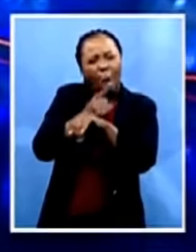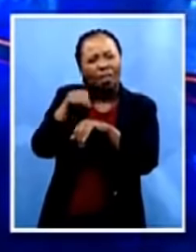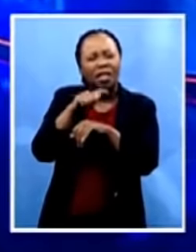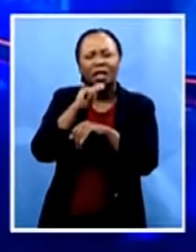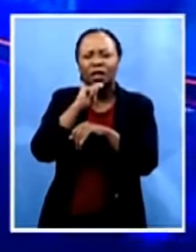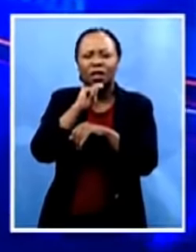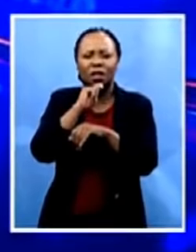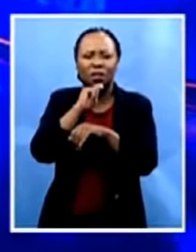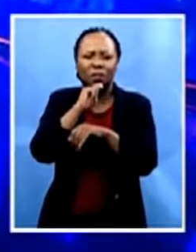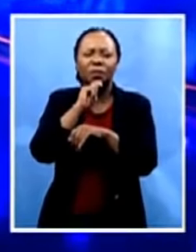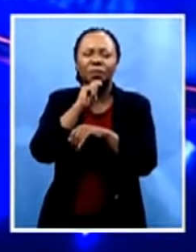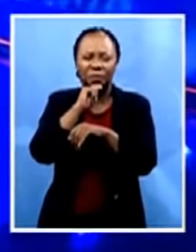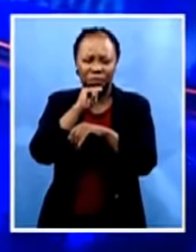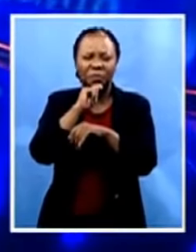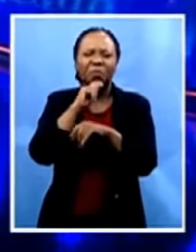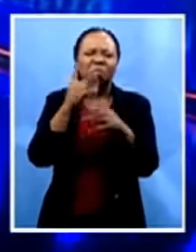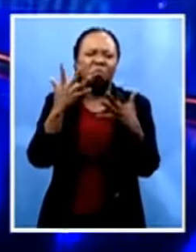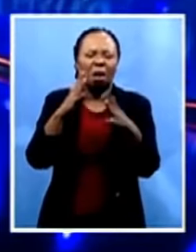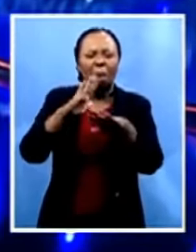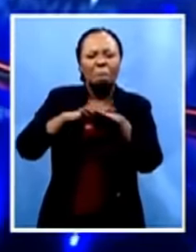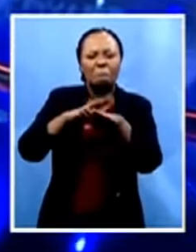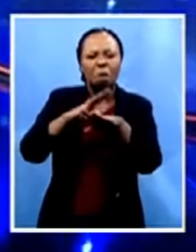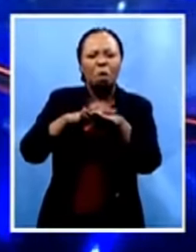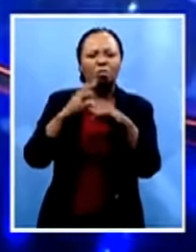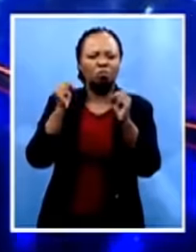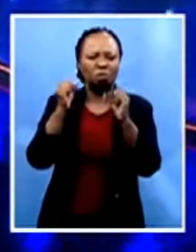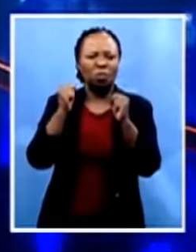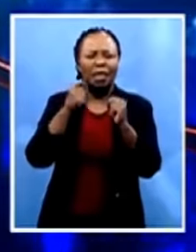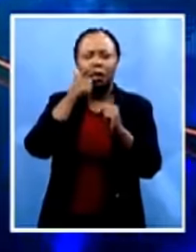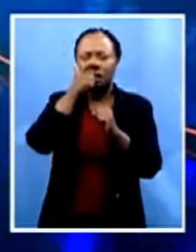more reaction to the sad news of Mjokes'